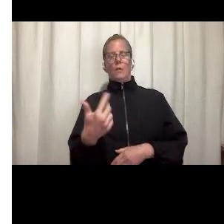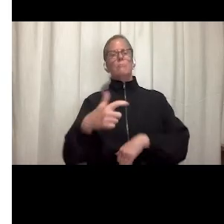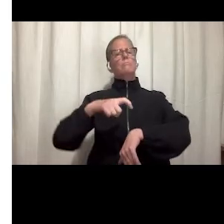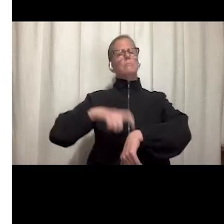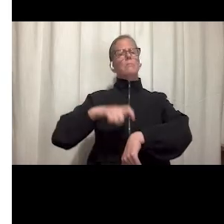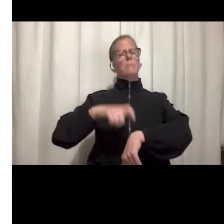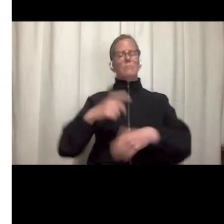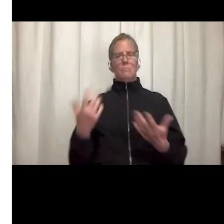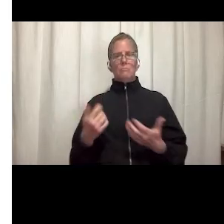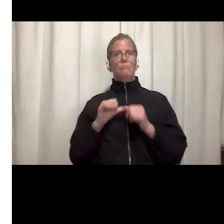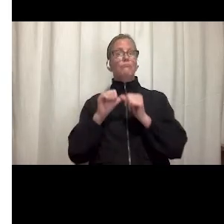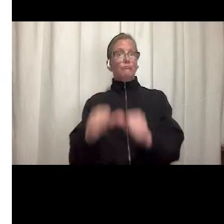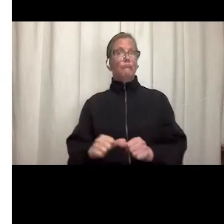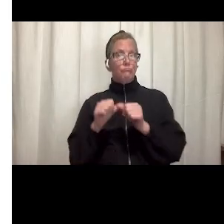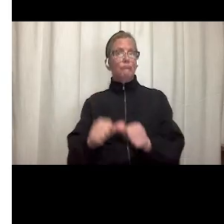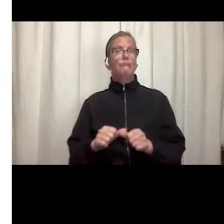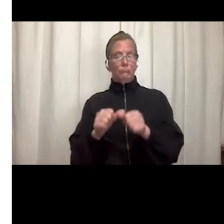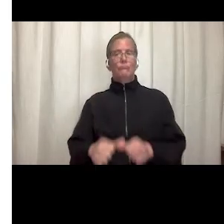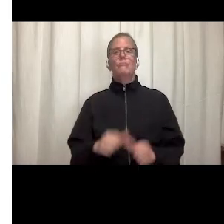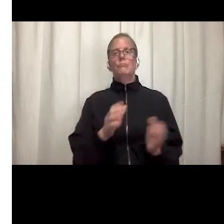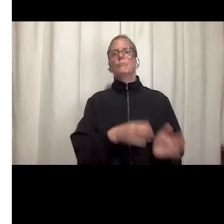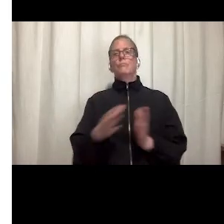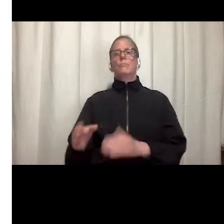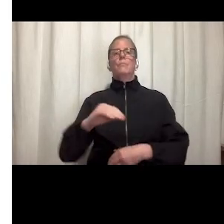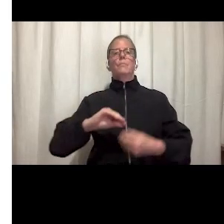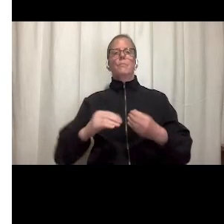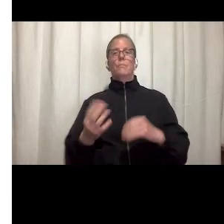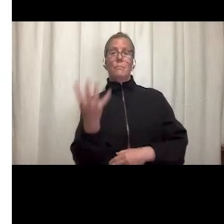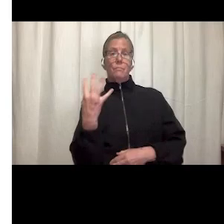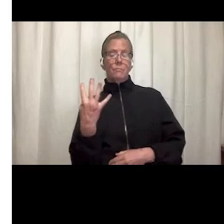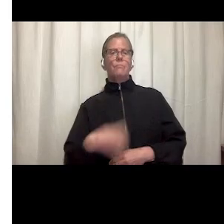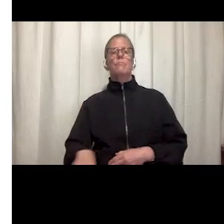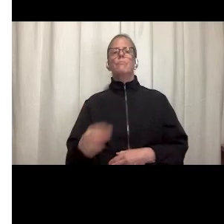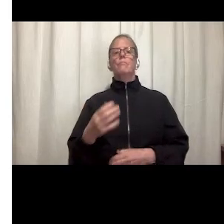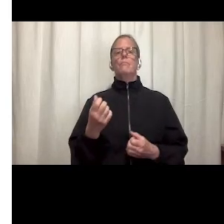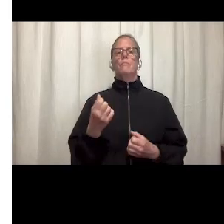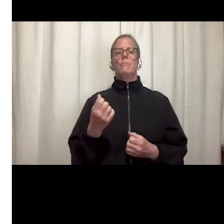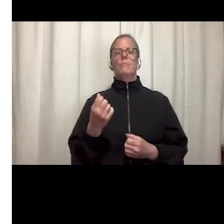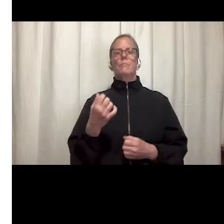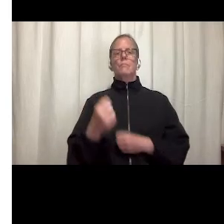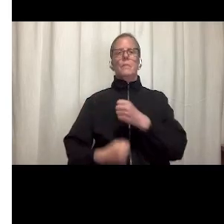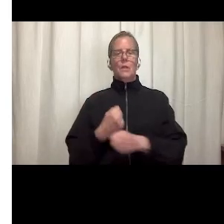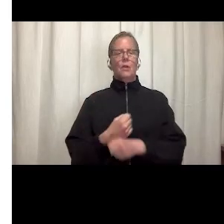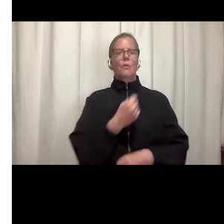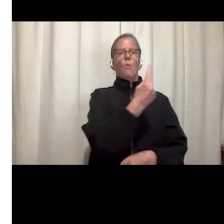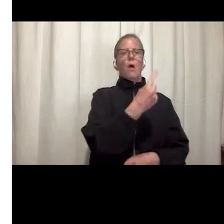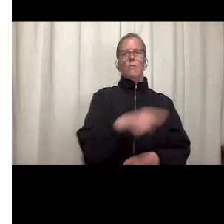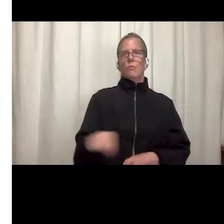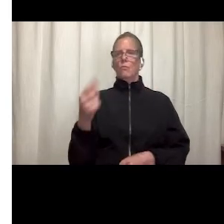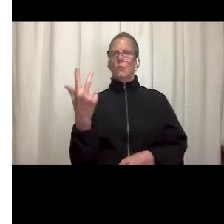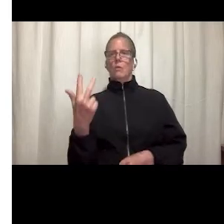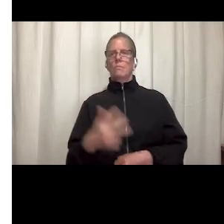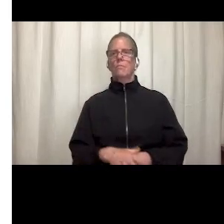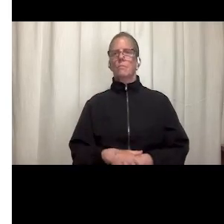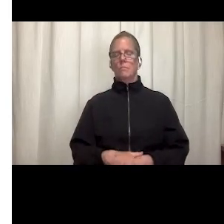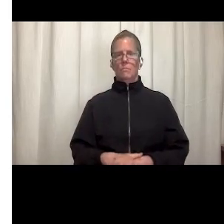frame, ongoing. And in column 4, it indicates years 1 through 3.